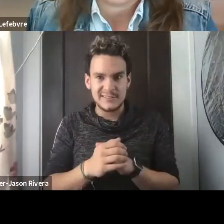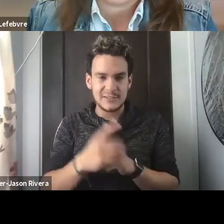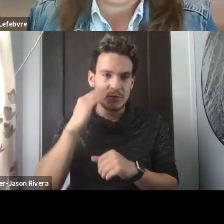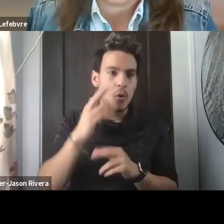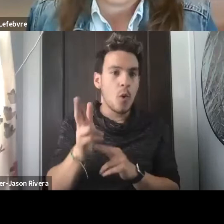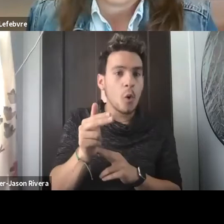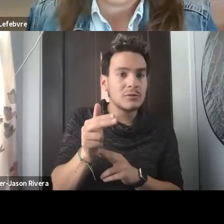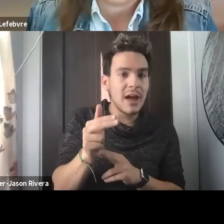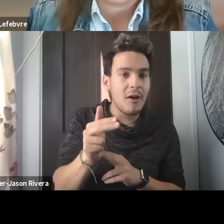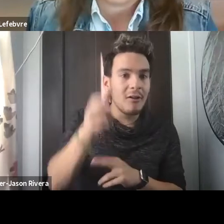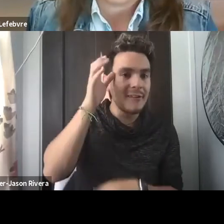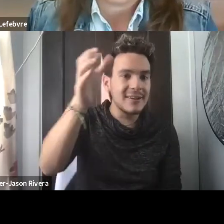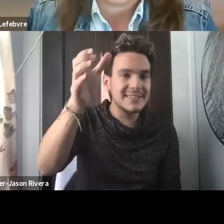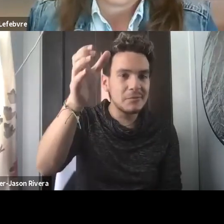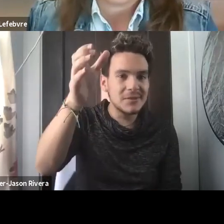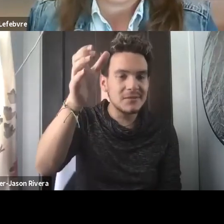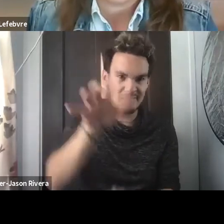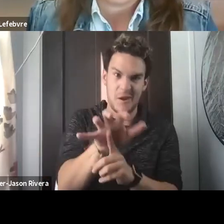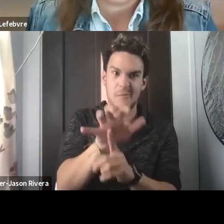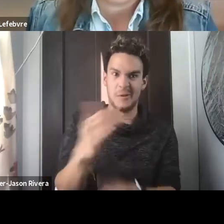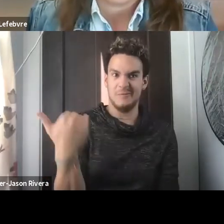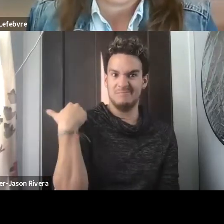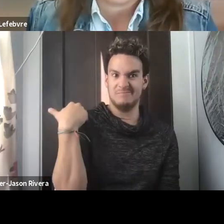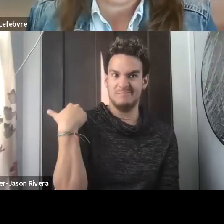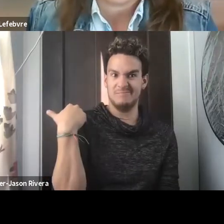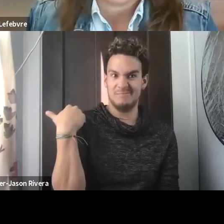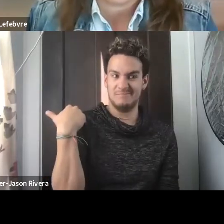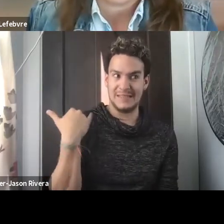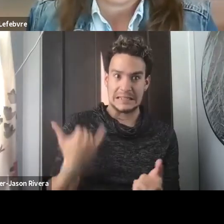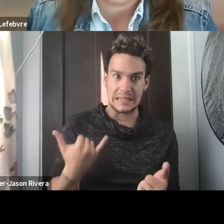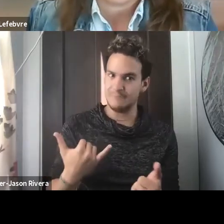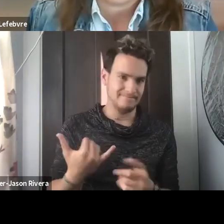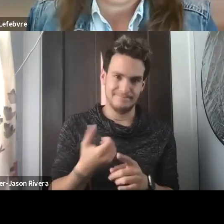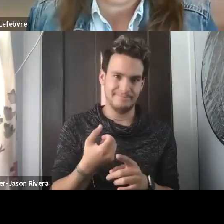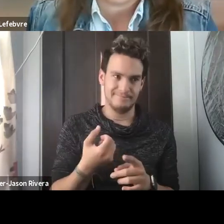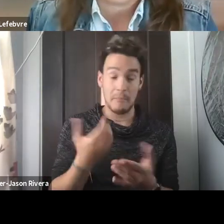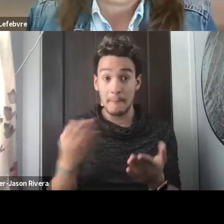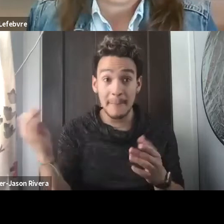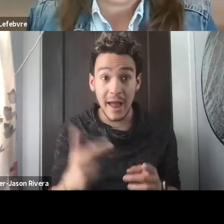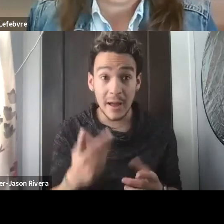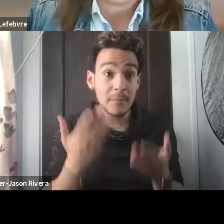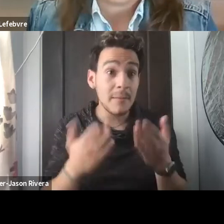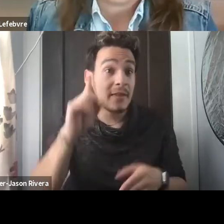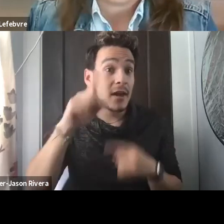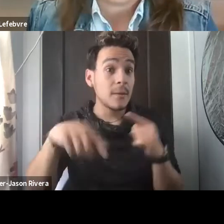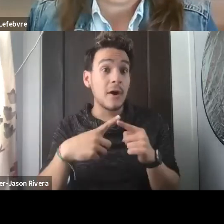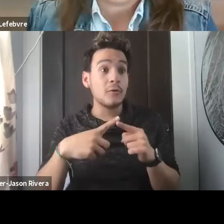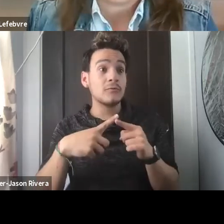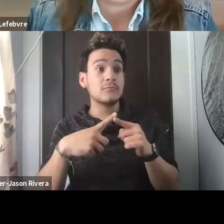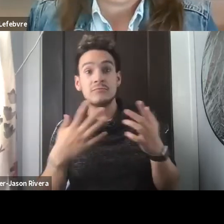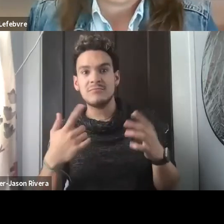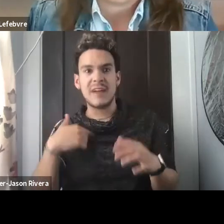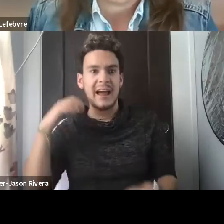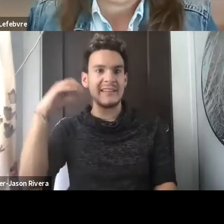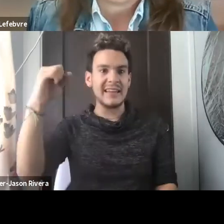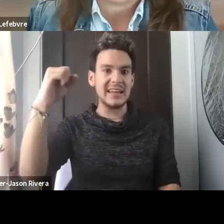hoteling concepts that were popular in previous years but are coming to pass again. Thinking about, when I leave, just